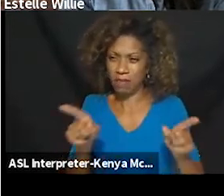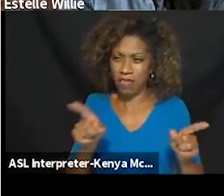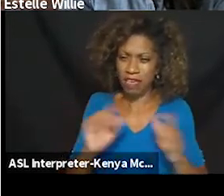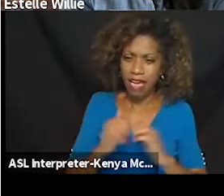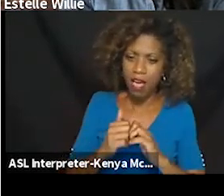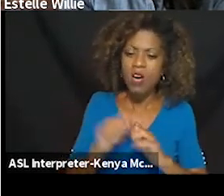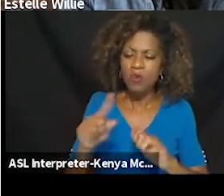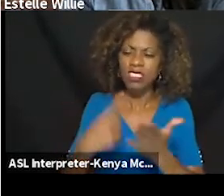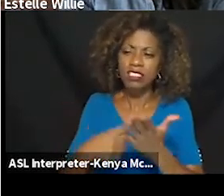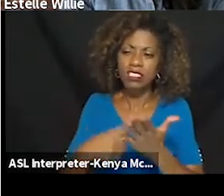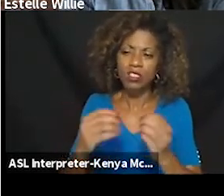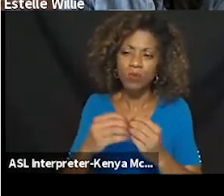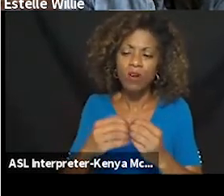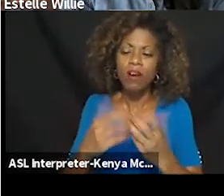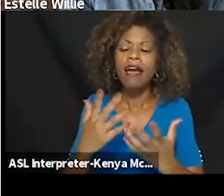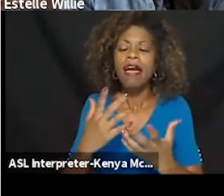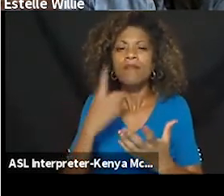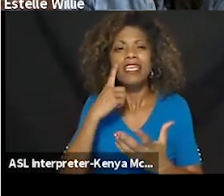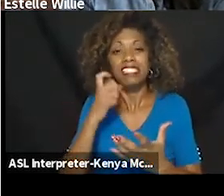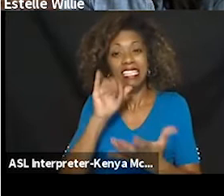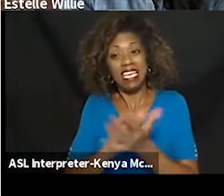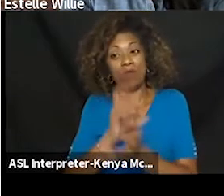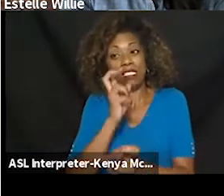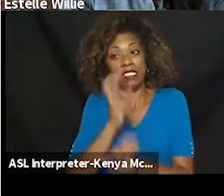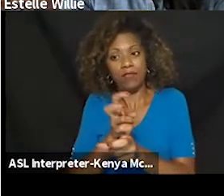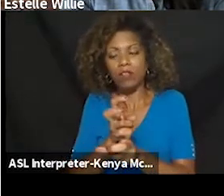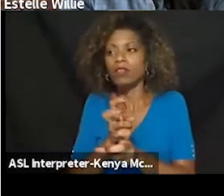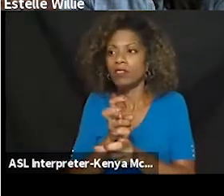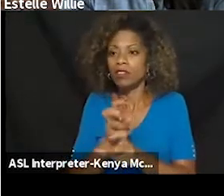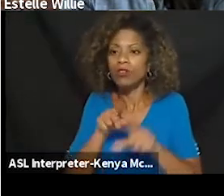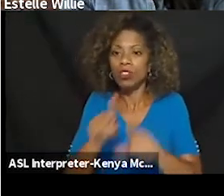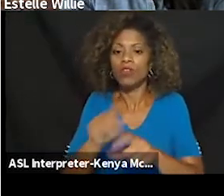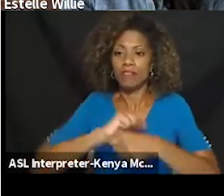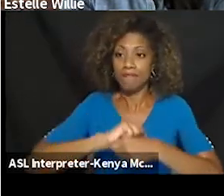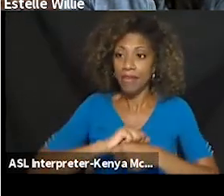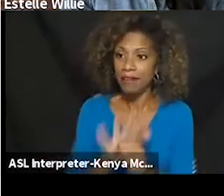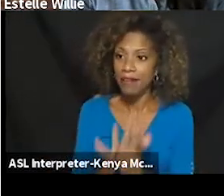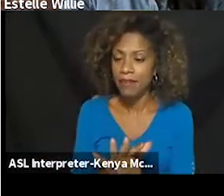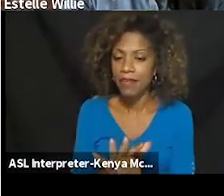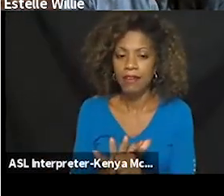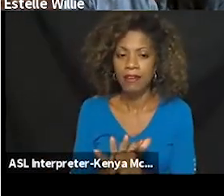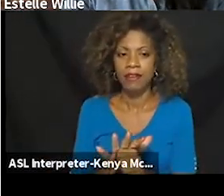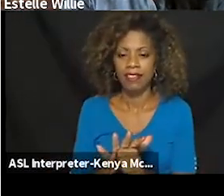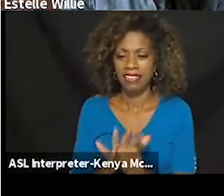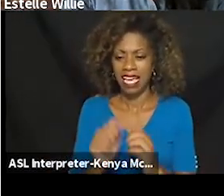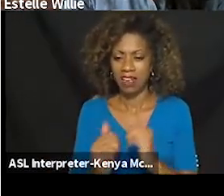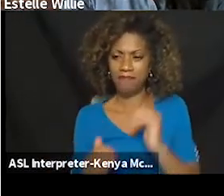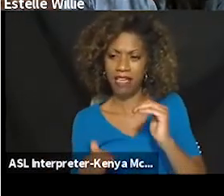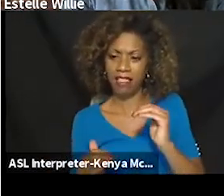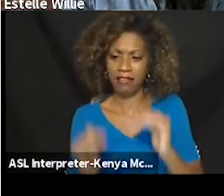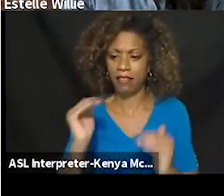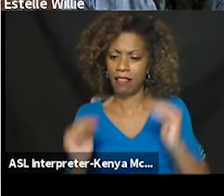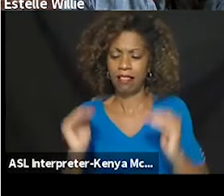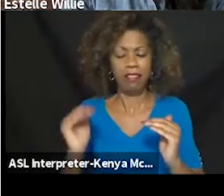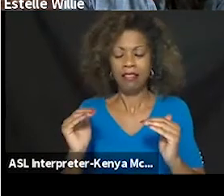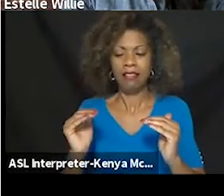when things are evolving constantly. How to do that and how to balance that was really important. And then 3, I've talked about this a